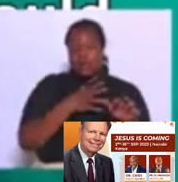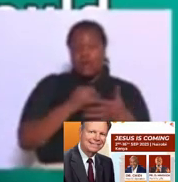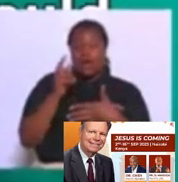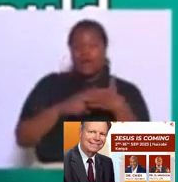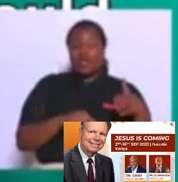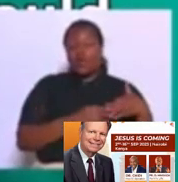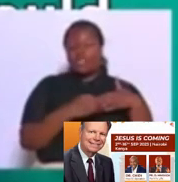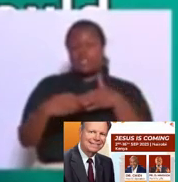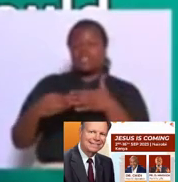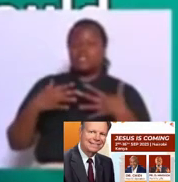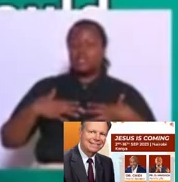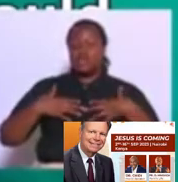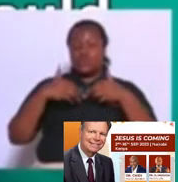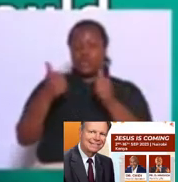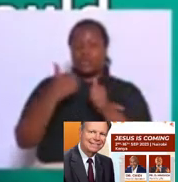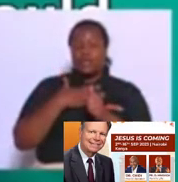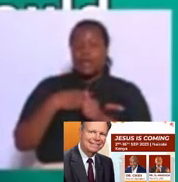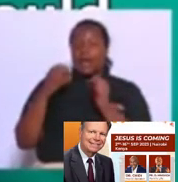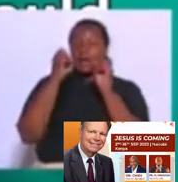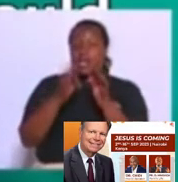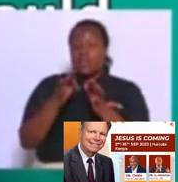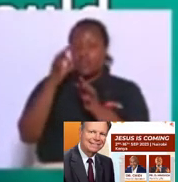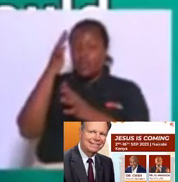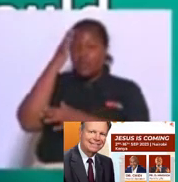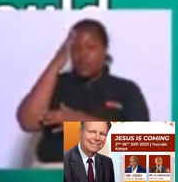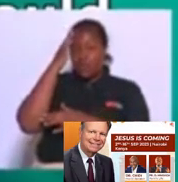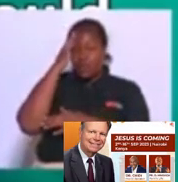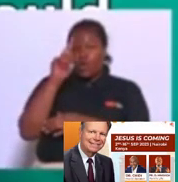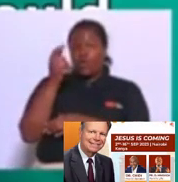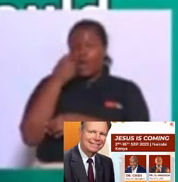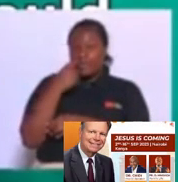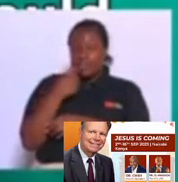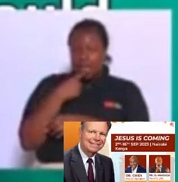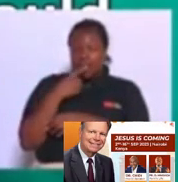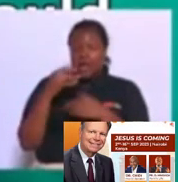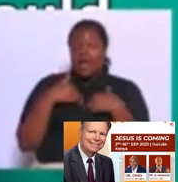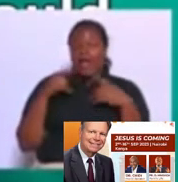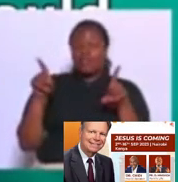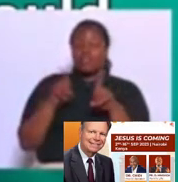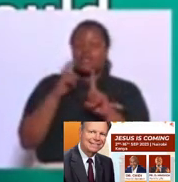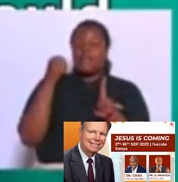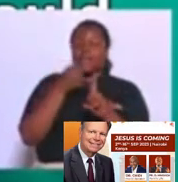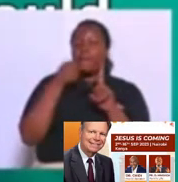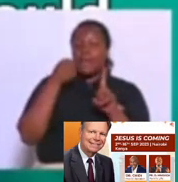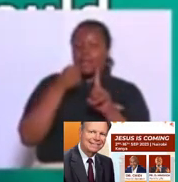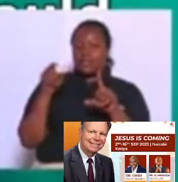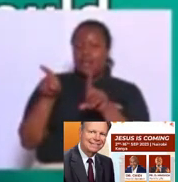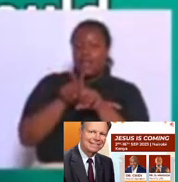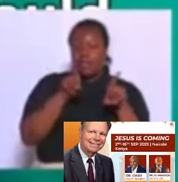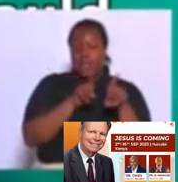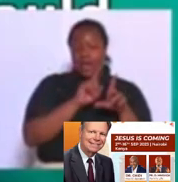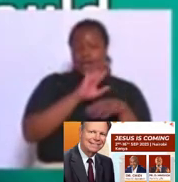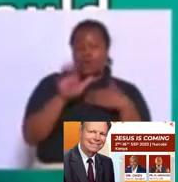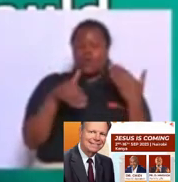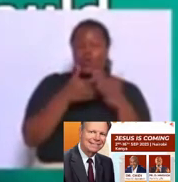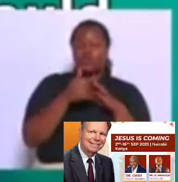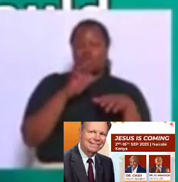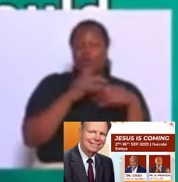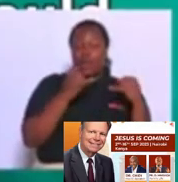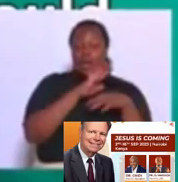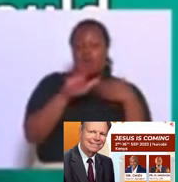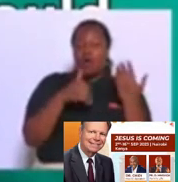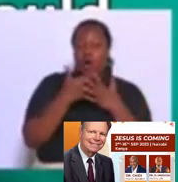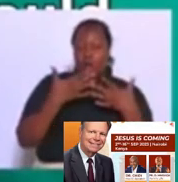leads to healing. And if a new drug had the same impact, virtually every doctor in